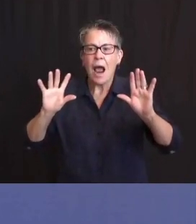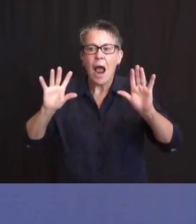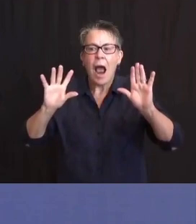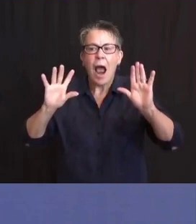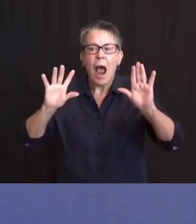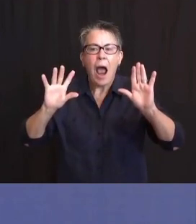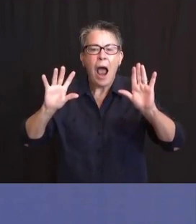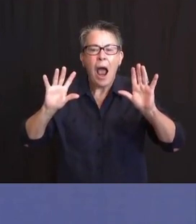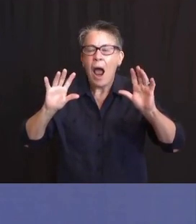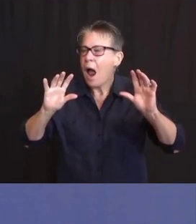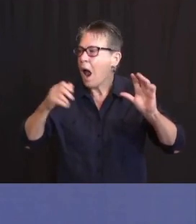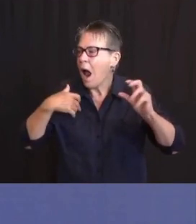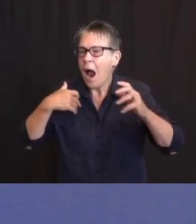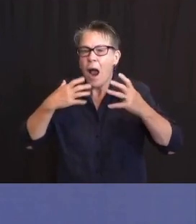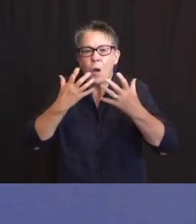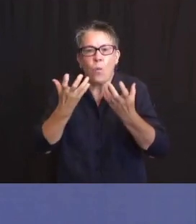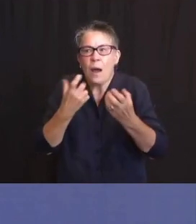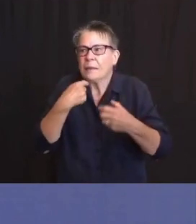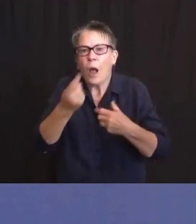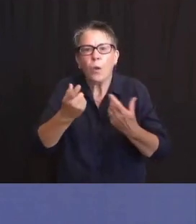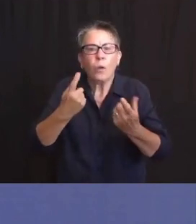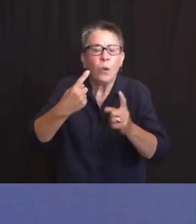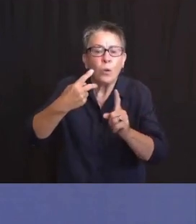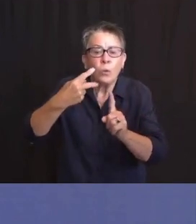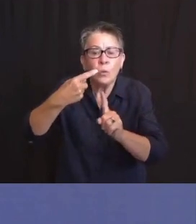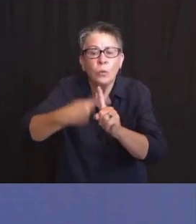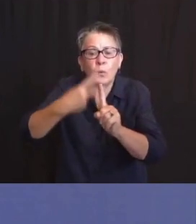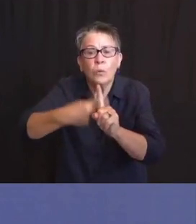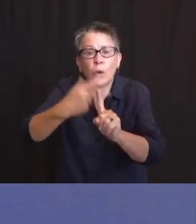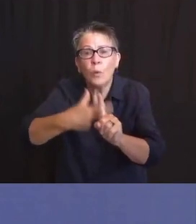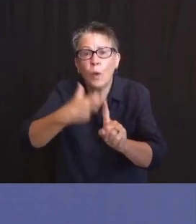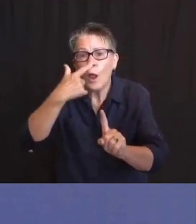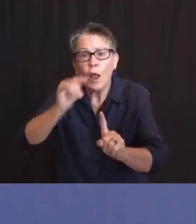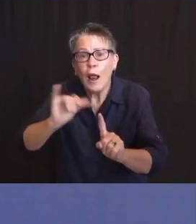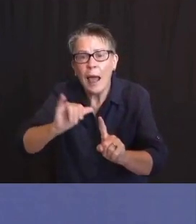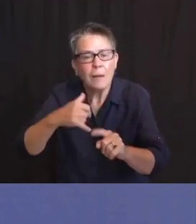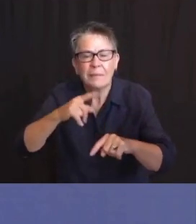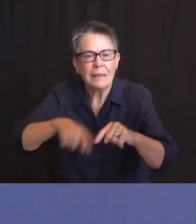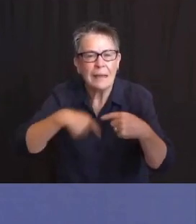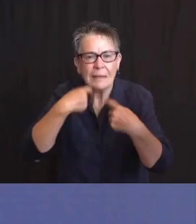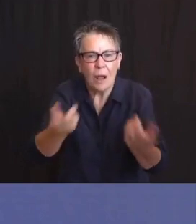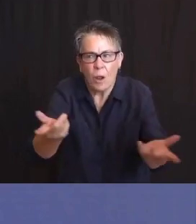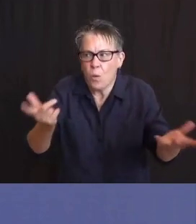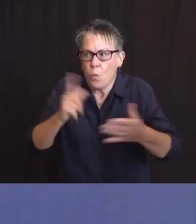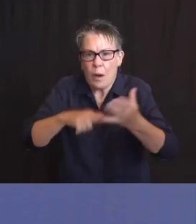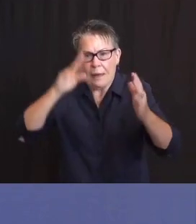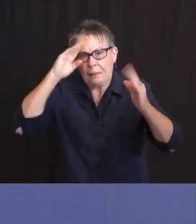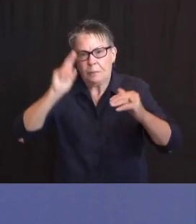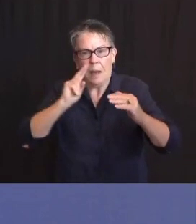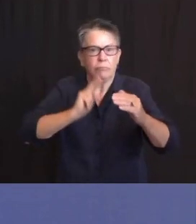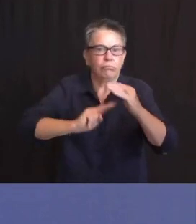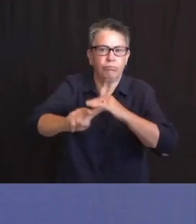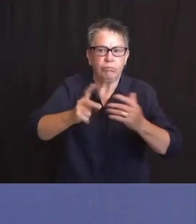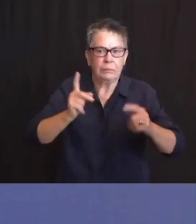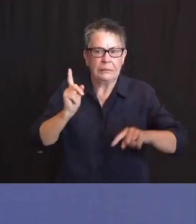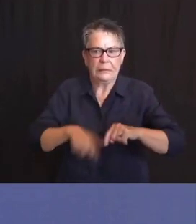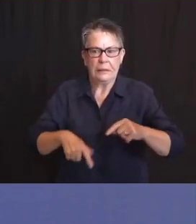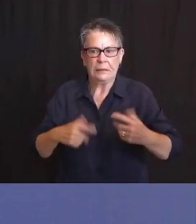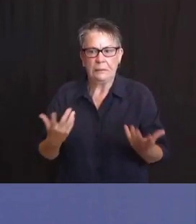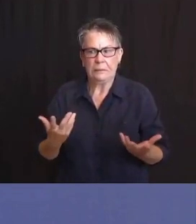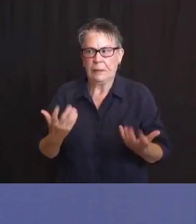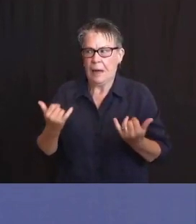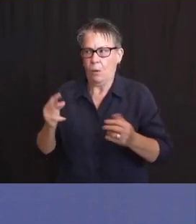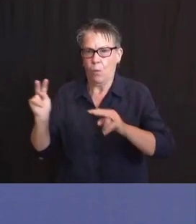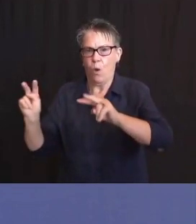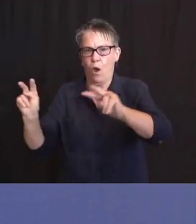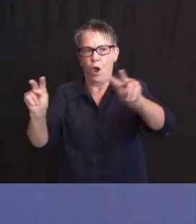look at what's going on in other states, never mind a resurgence of positive cases in